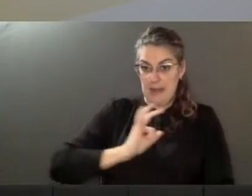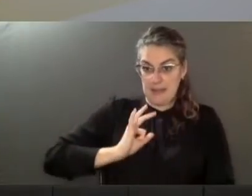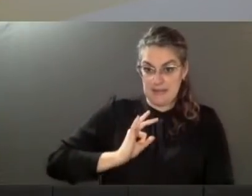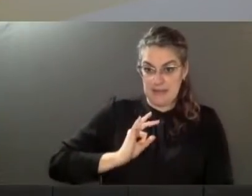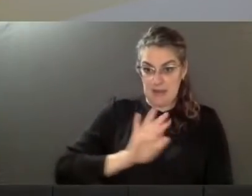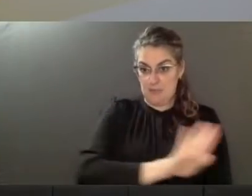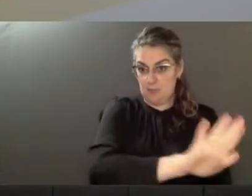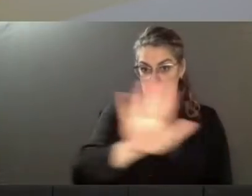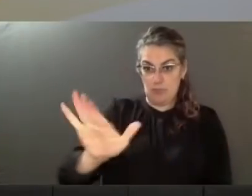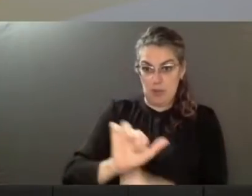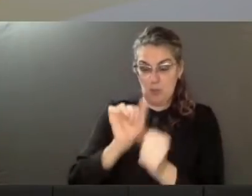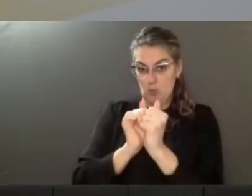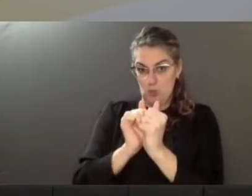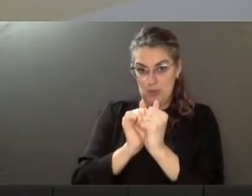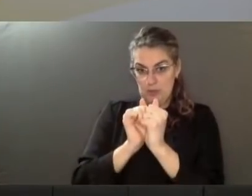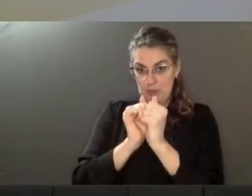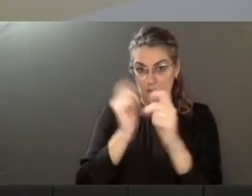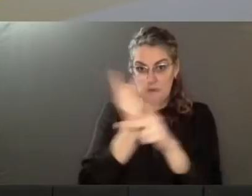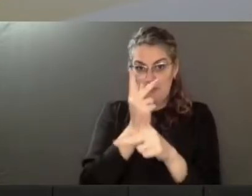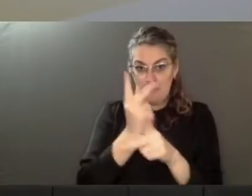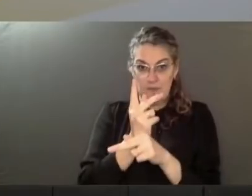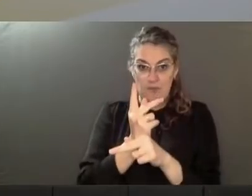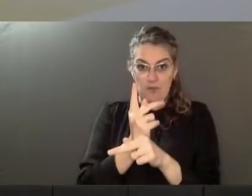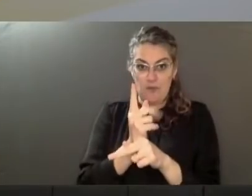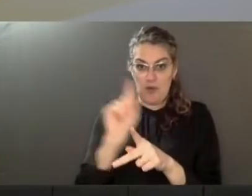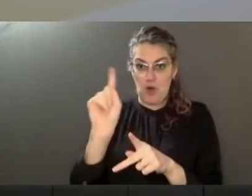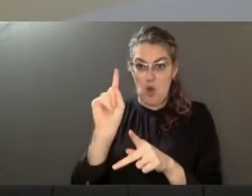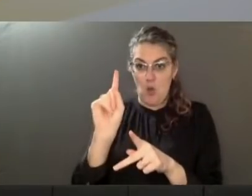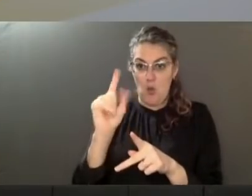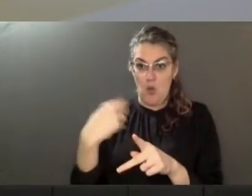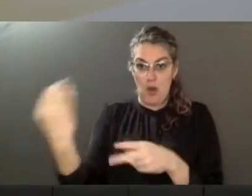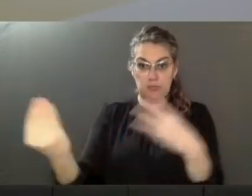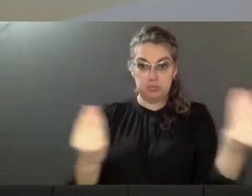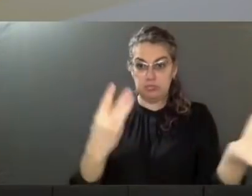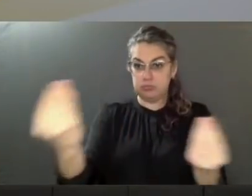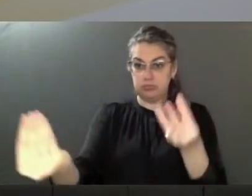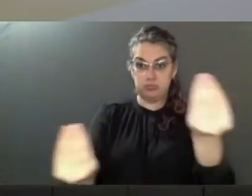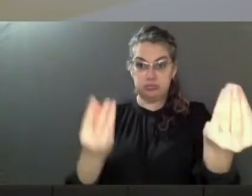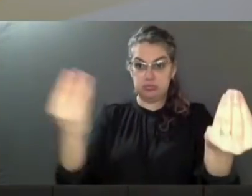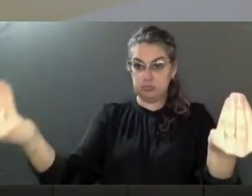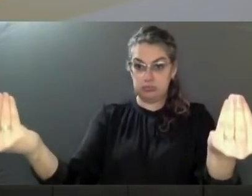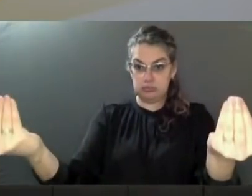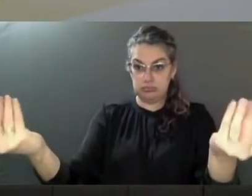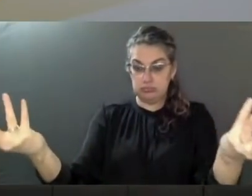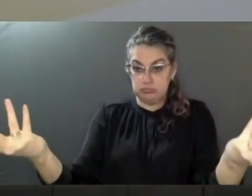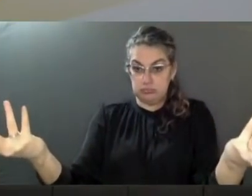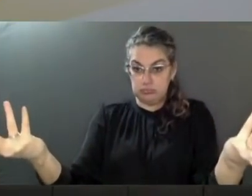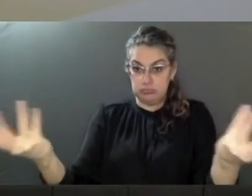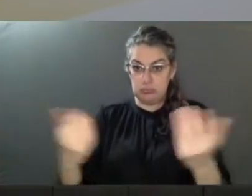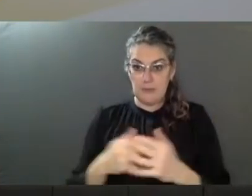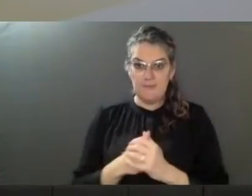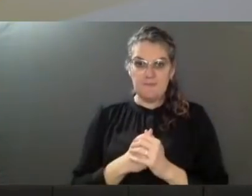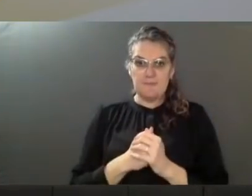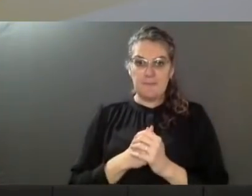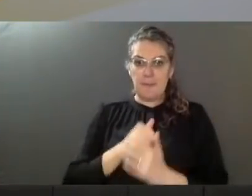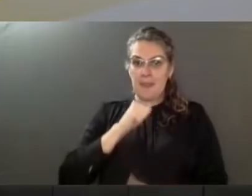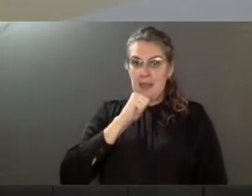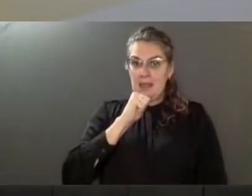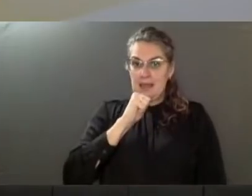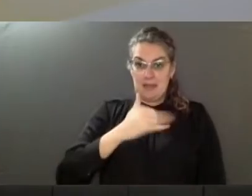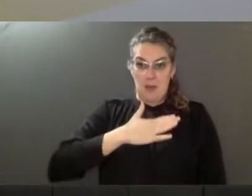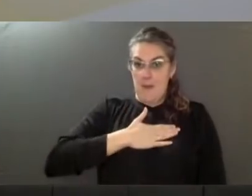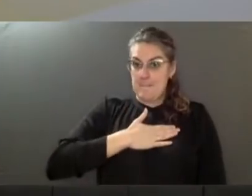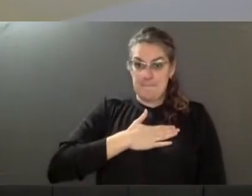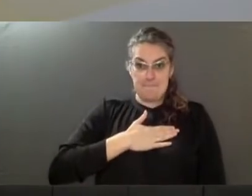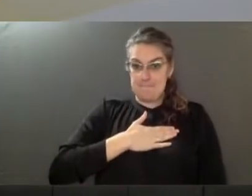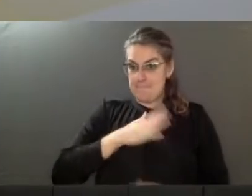and I mean that's would not really be a decision for me to